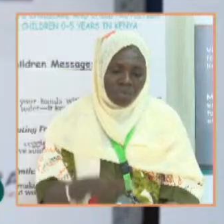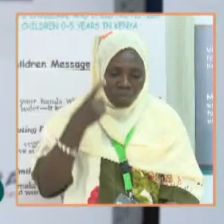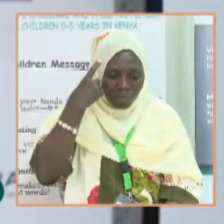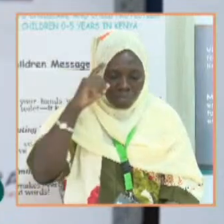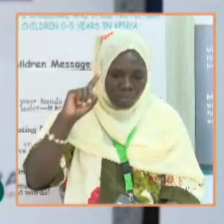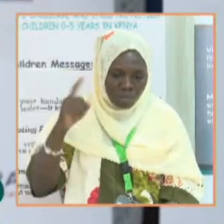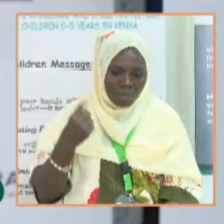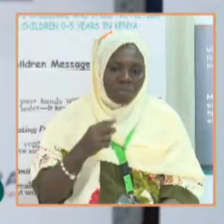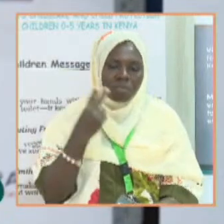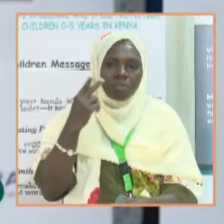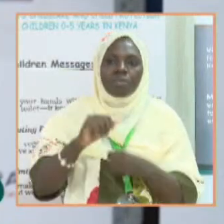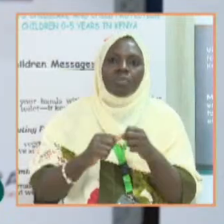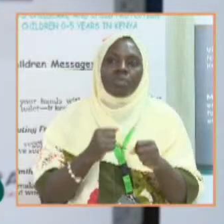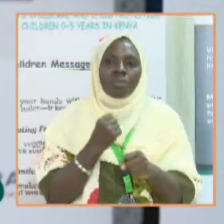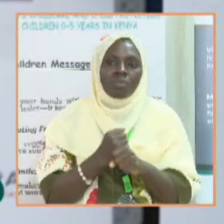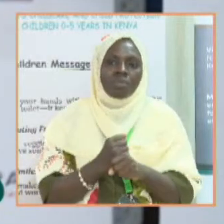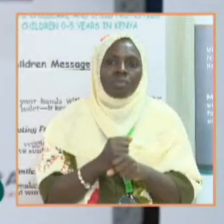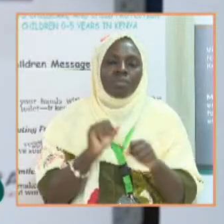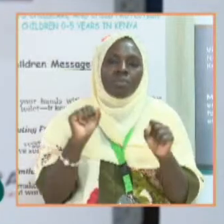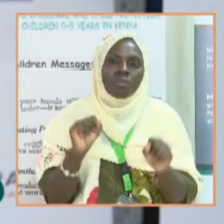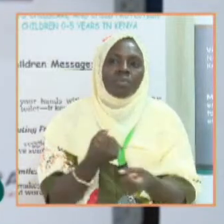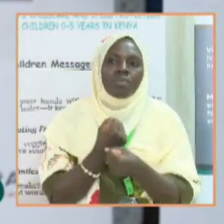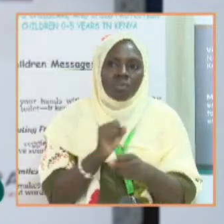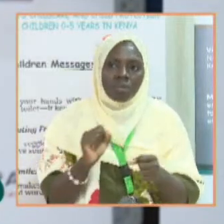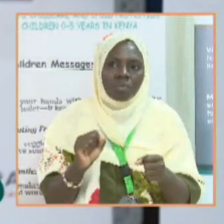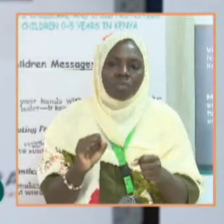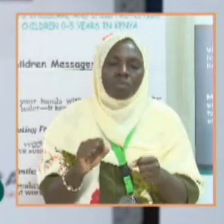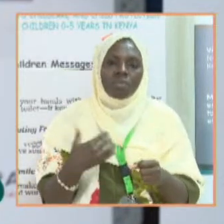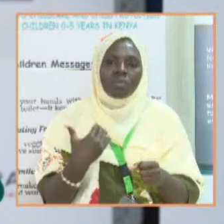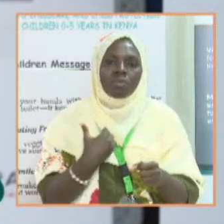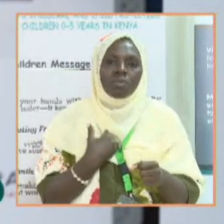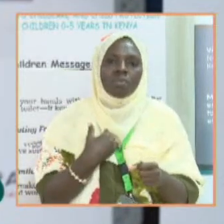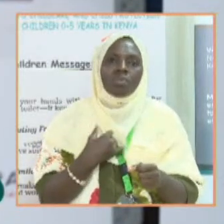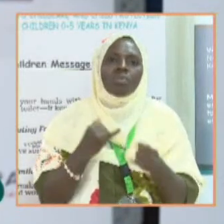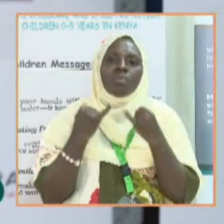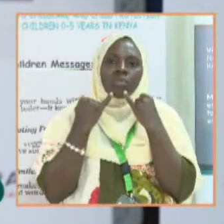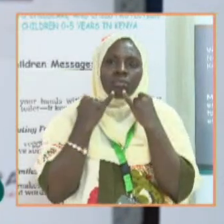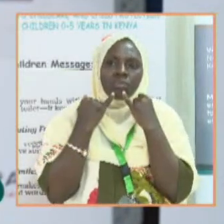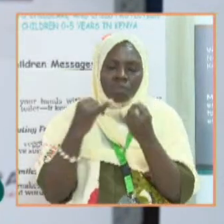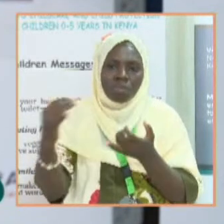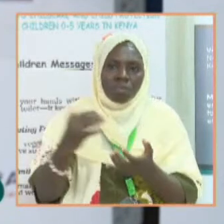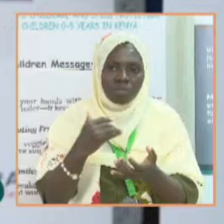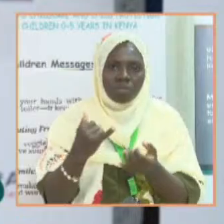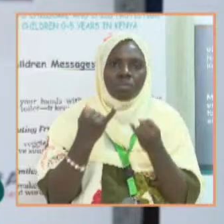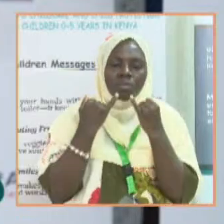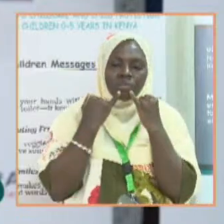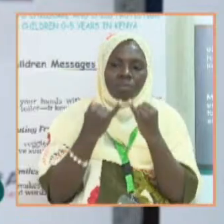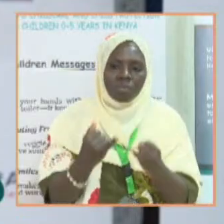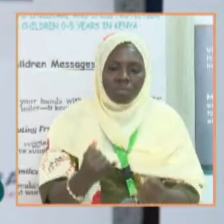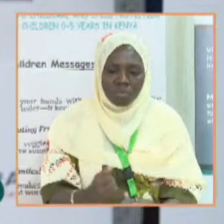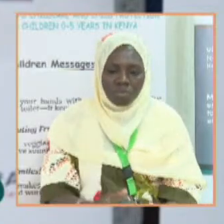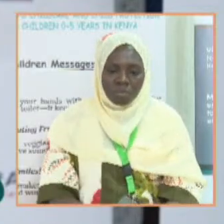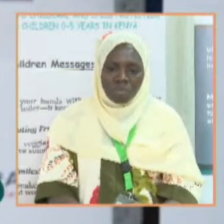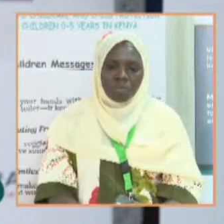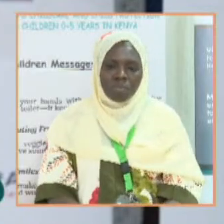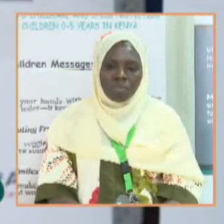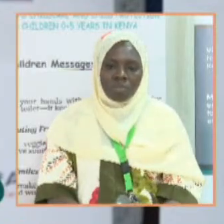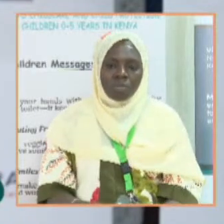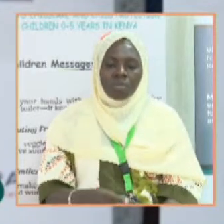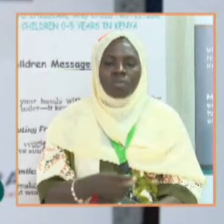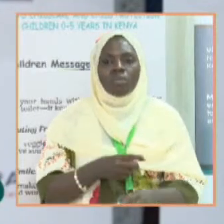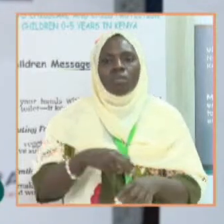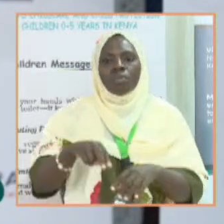2 years, we were not able to get a figure, and for the rest of the 2 years, the National